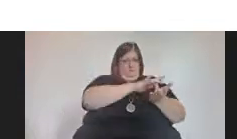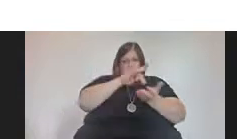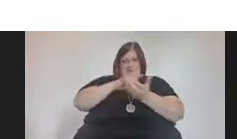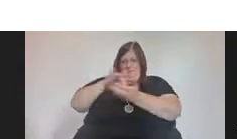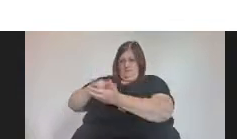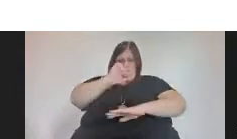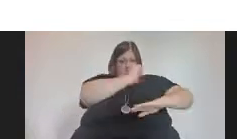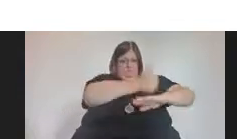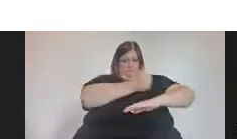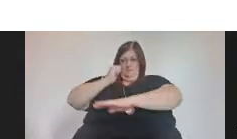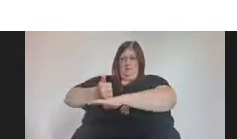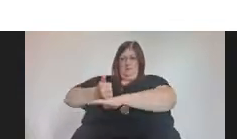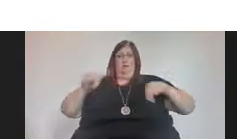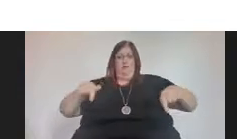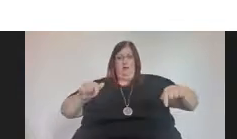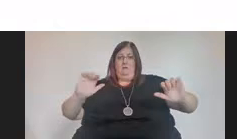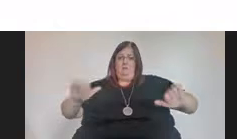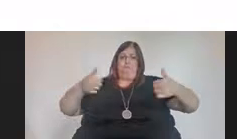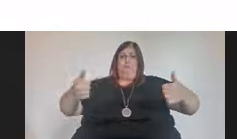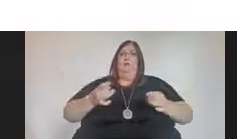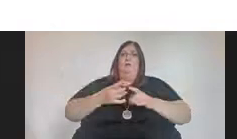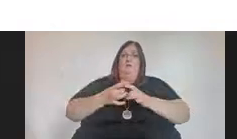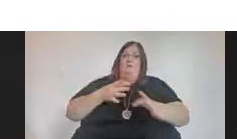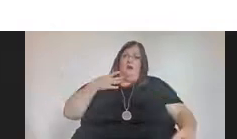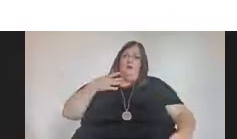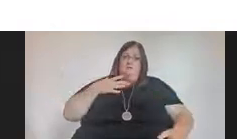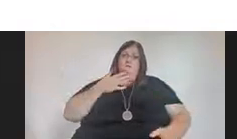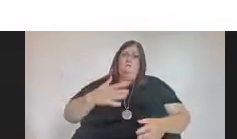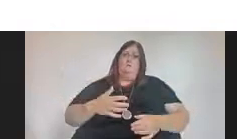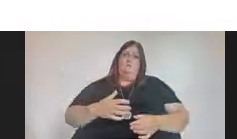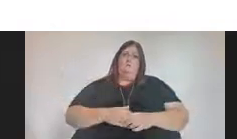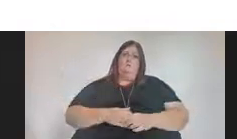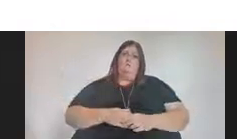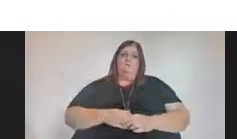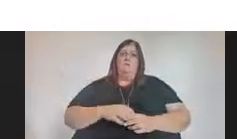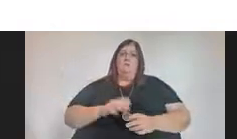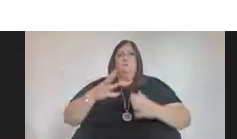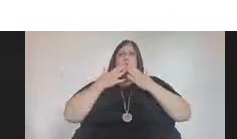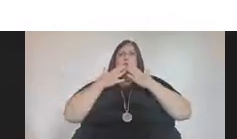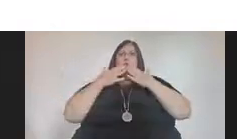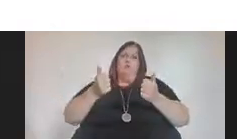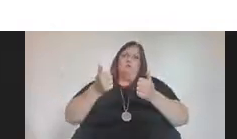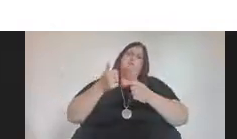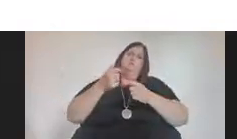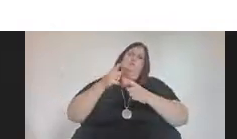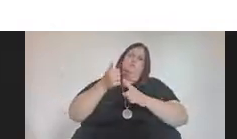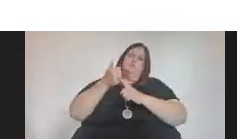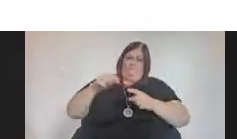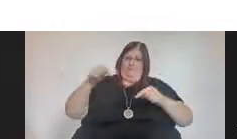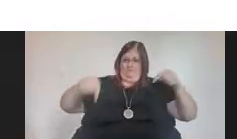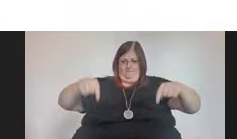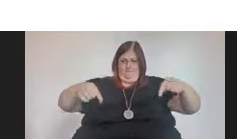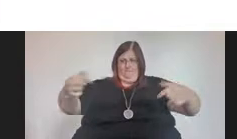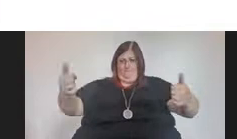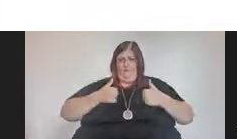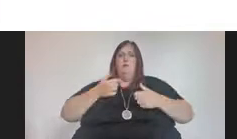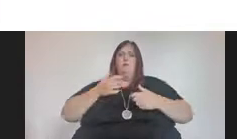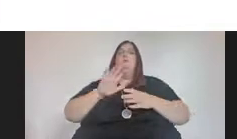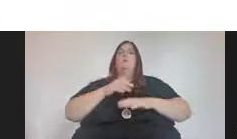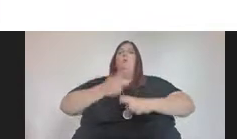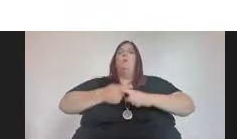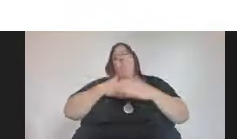those organisations who were unfailing in their continuous support for us to get that moving. And what we did very